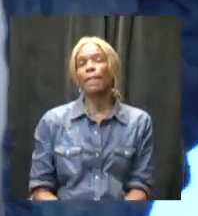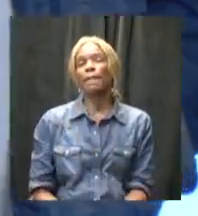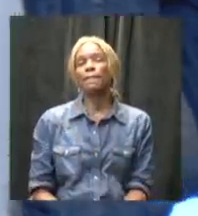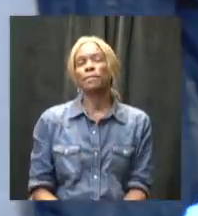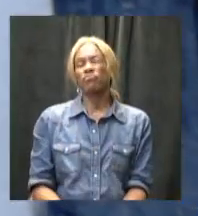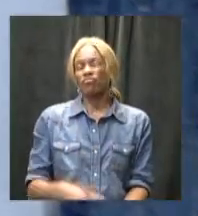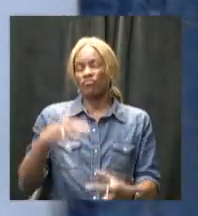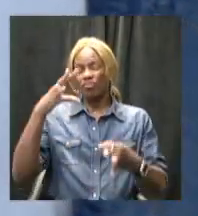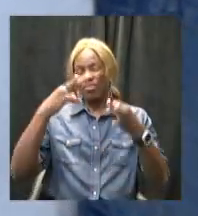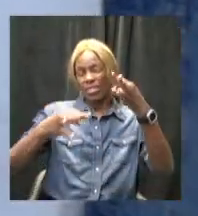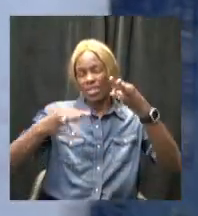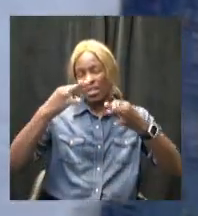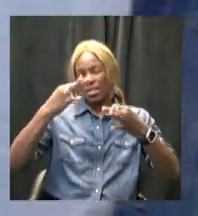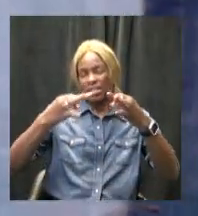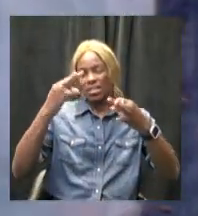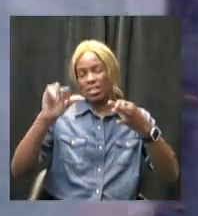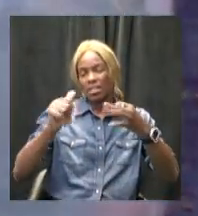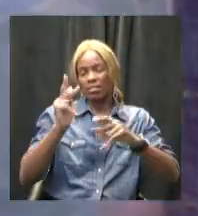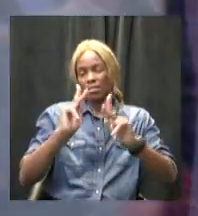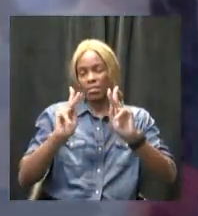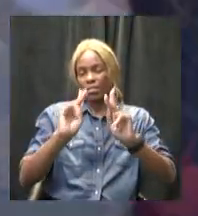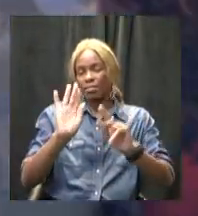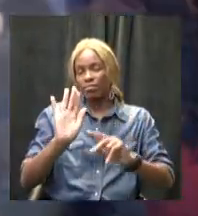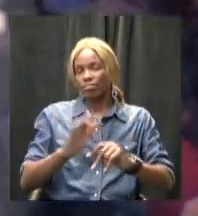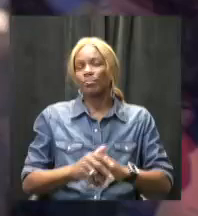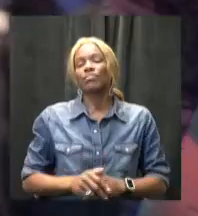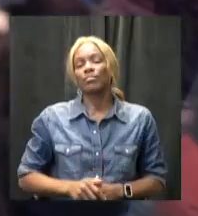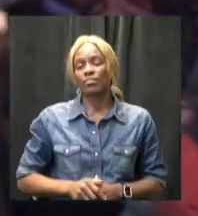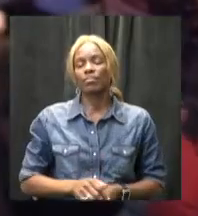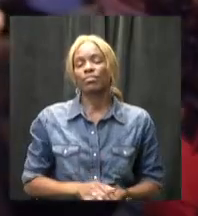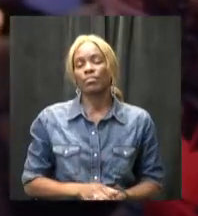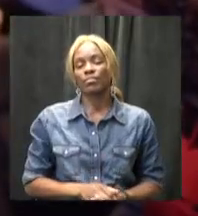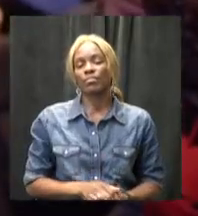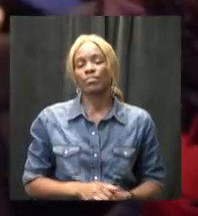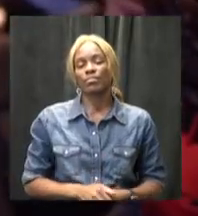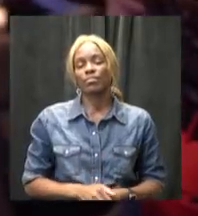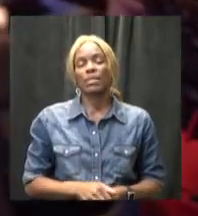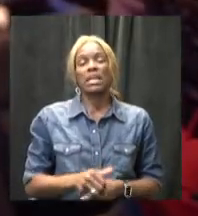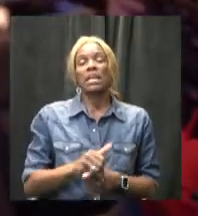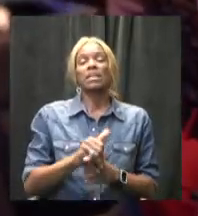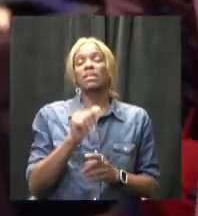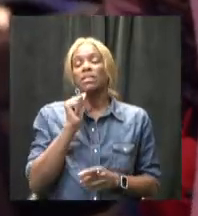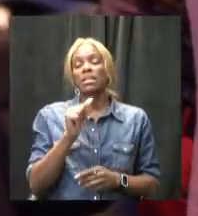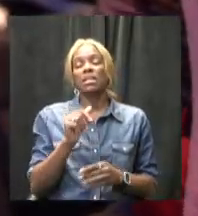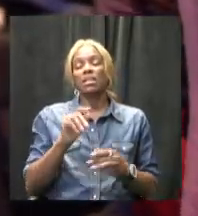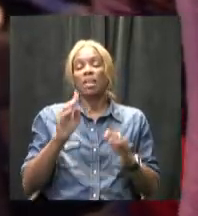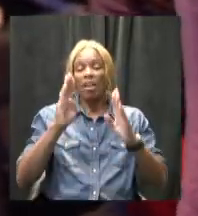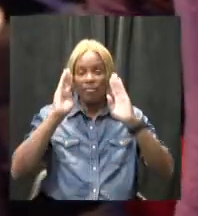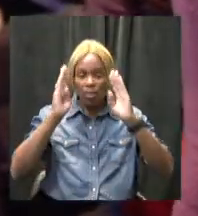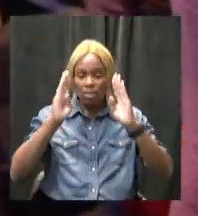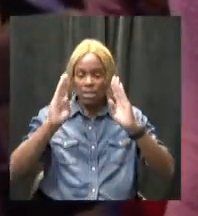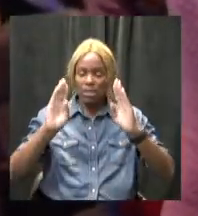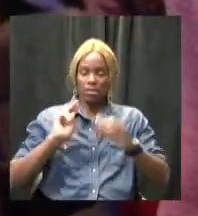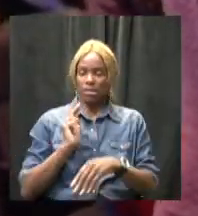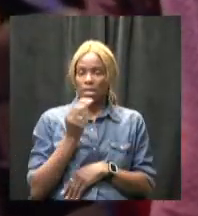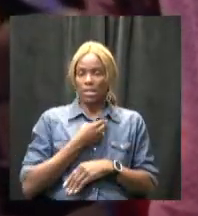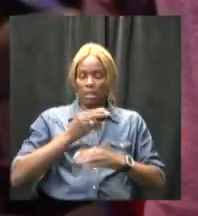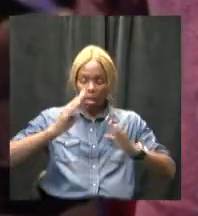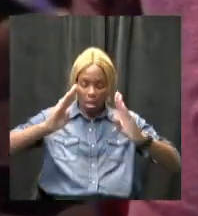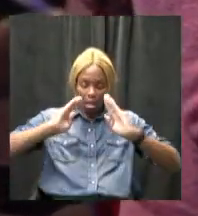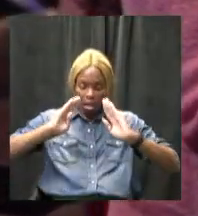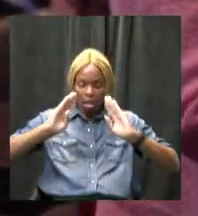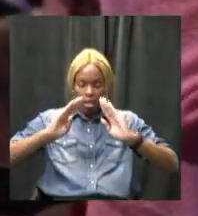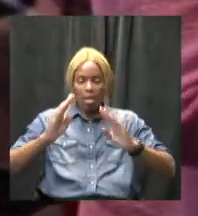judging one of another. We won't try to make it just about us. That we'll be flexible and